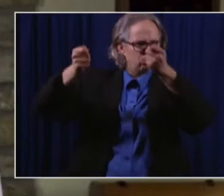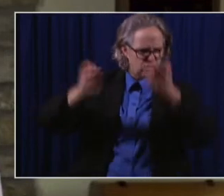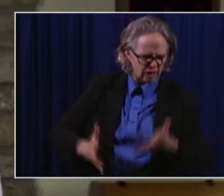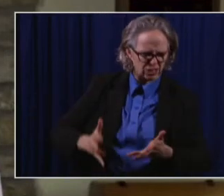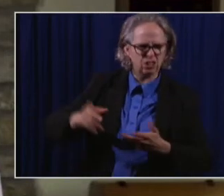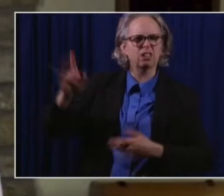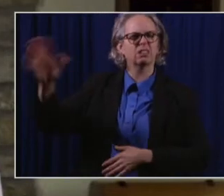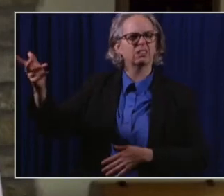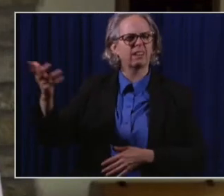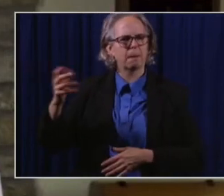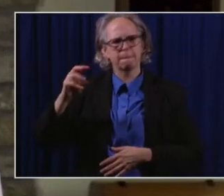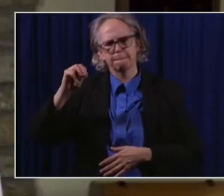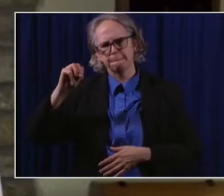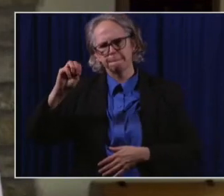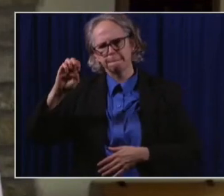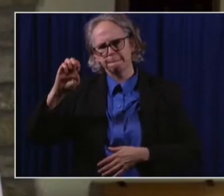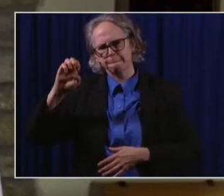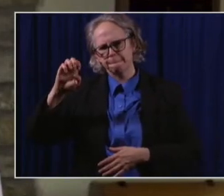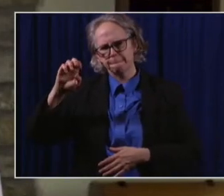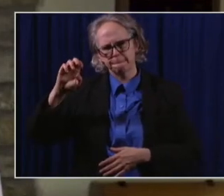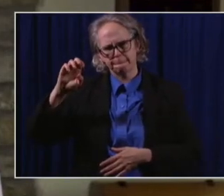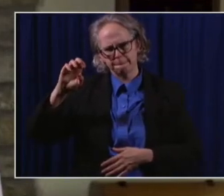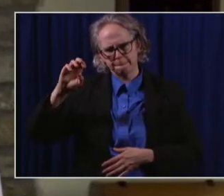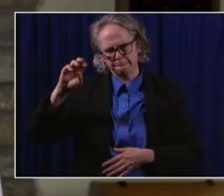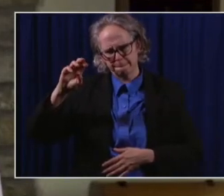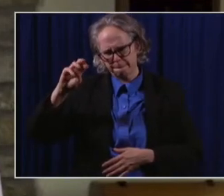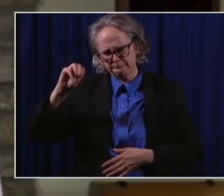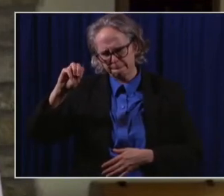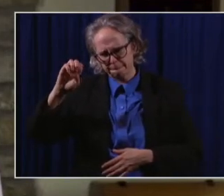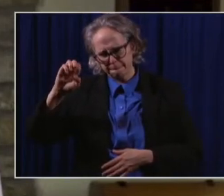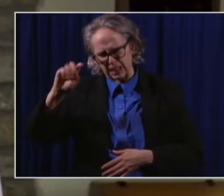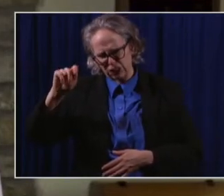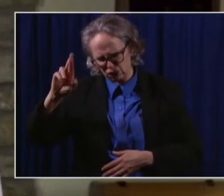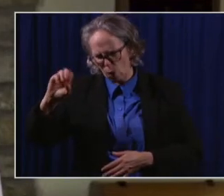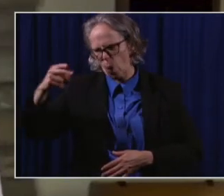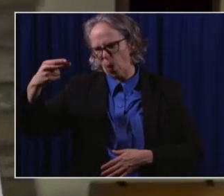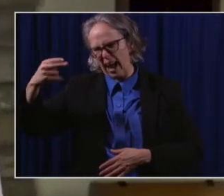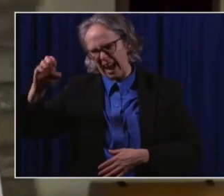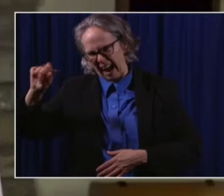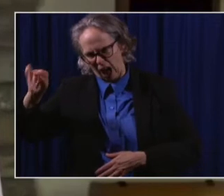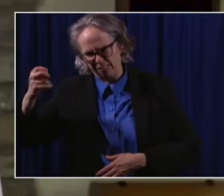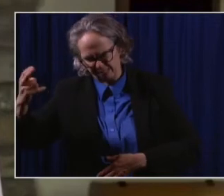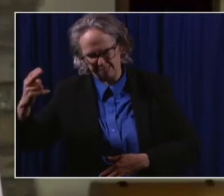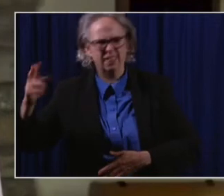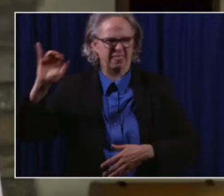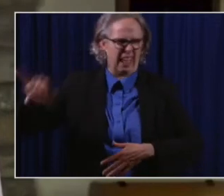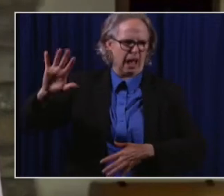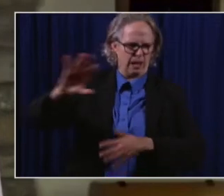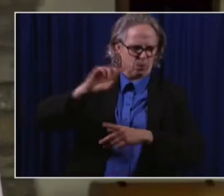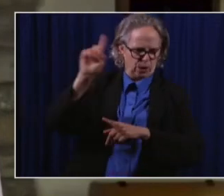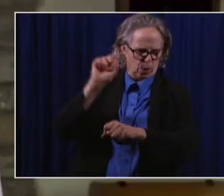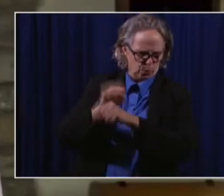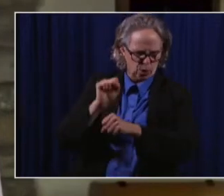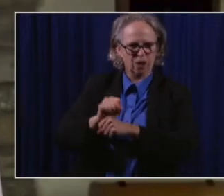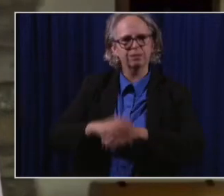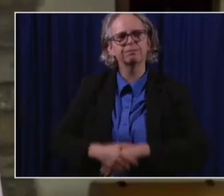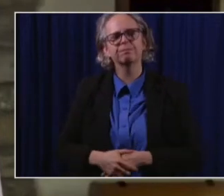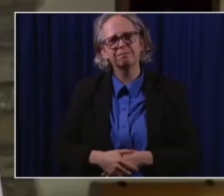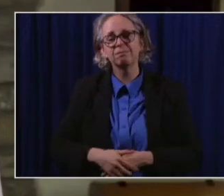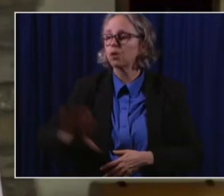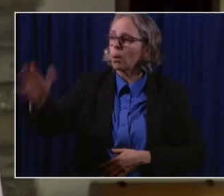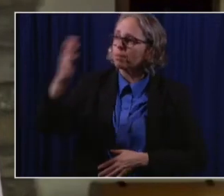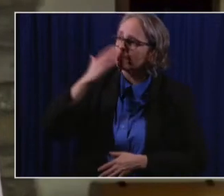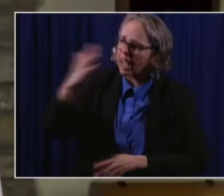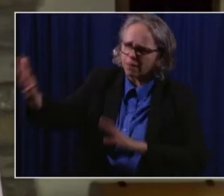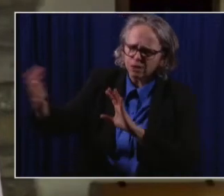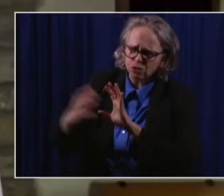Metro Health Systems. Doctor, thank you very, very much for joining us today. And I wonder if you could kind of tell